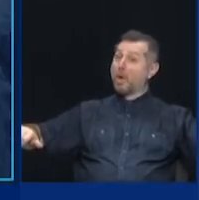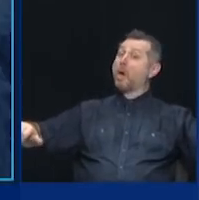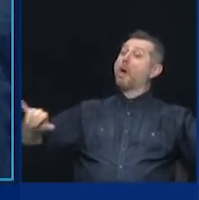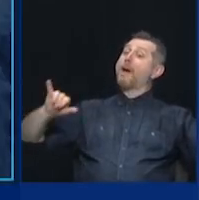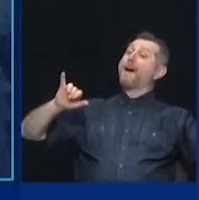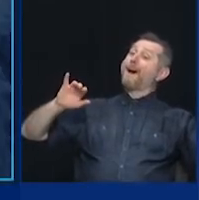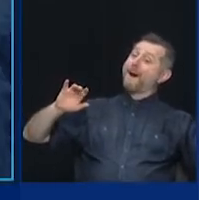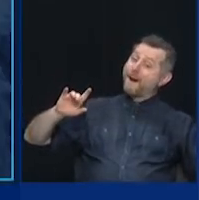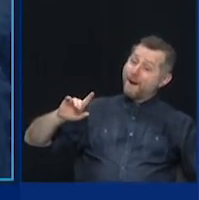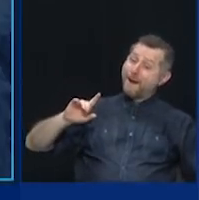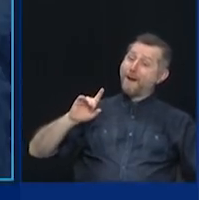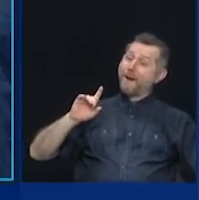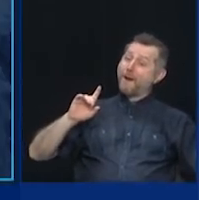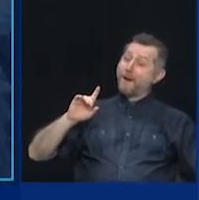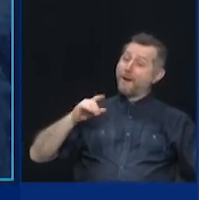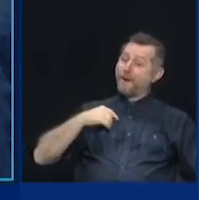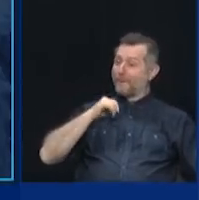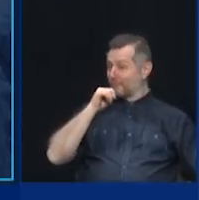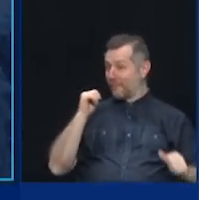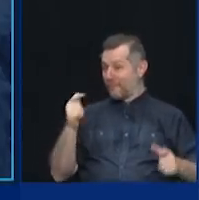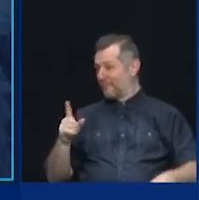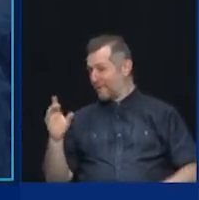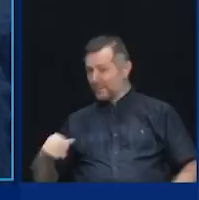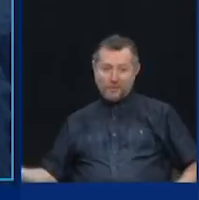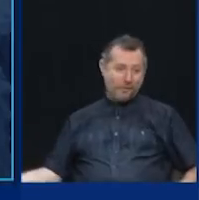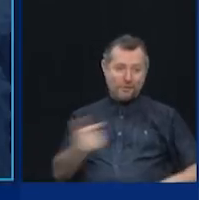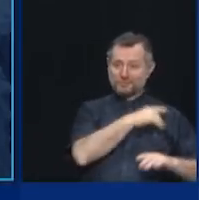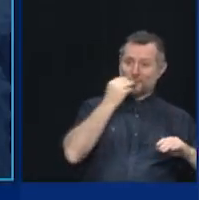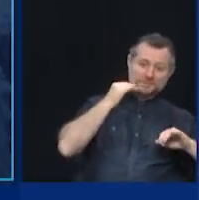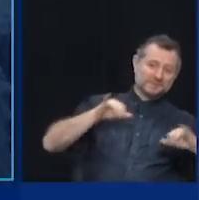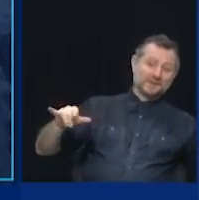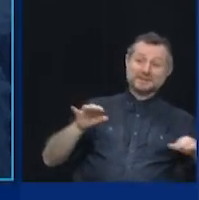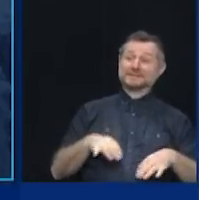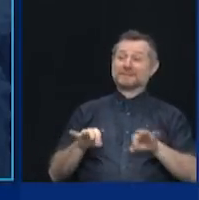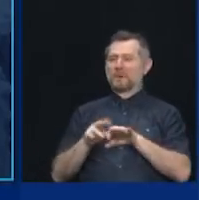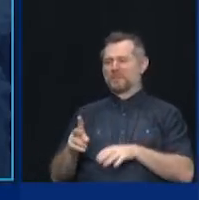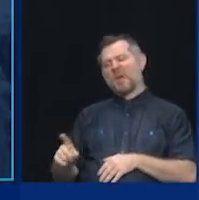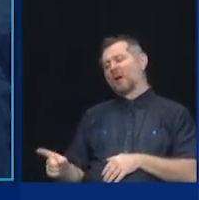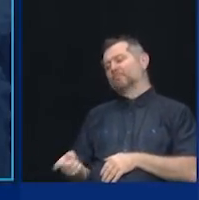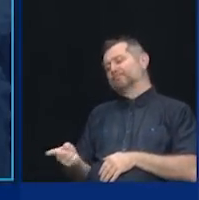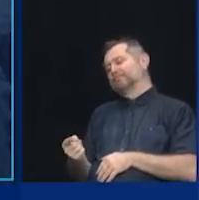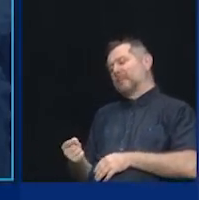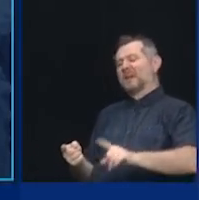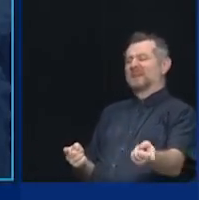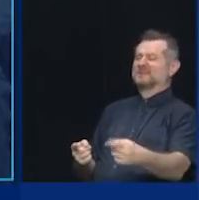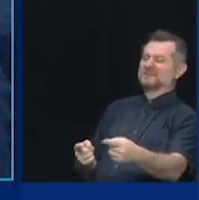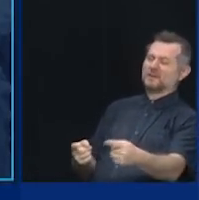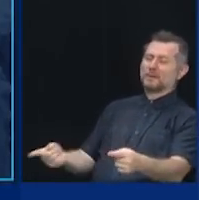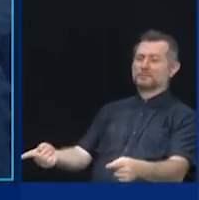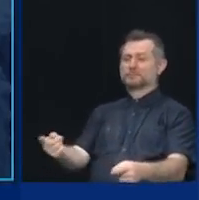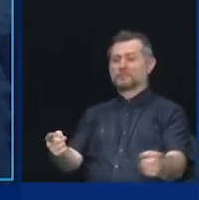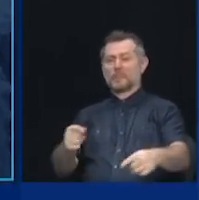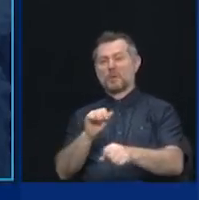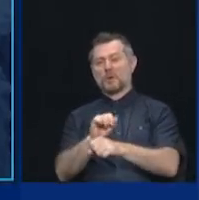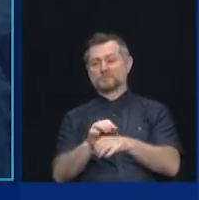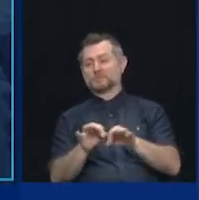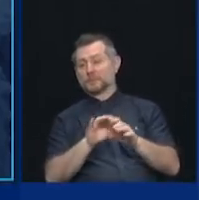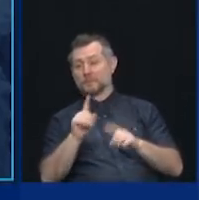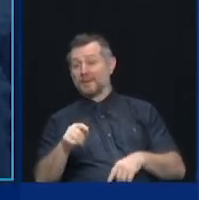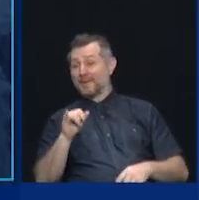Not everybody. The essential workers have to show up. What does that mean? Because staying